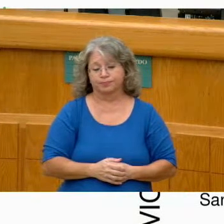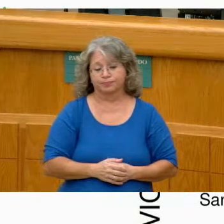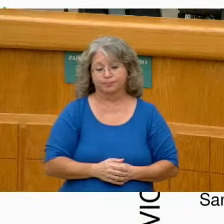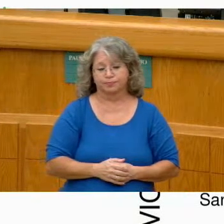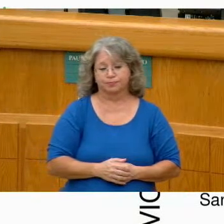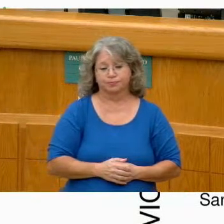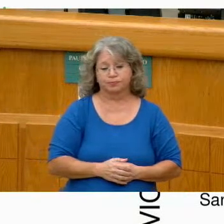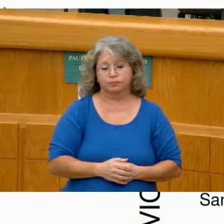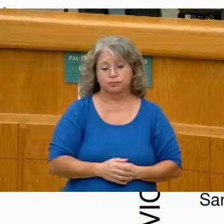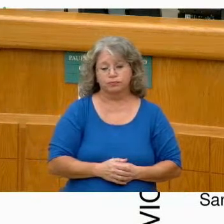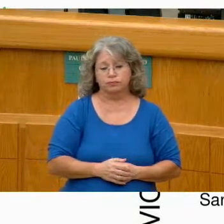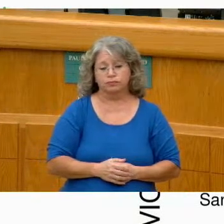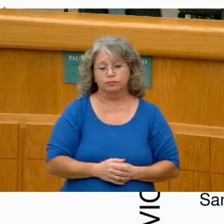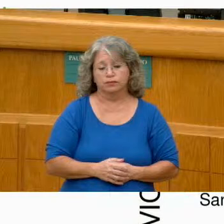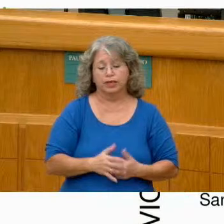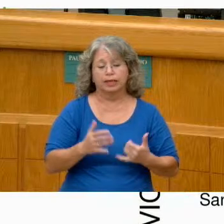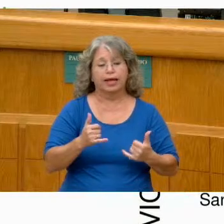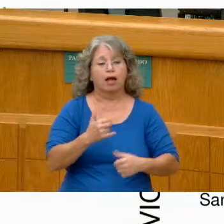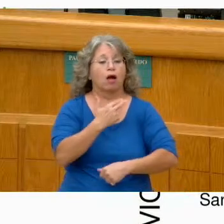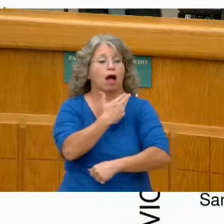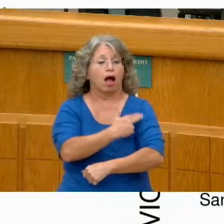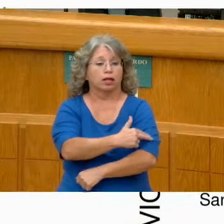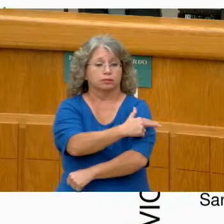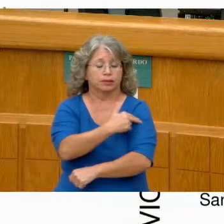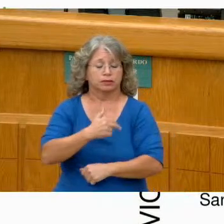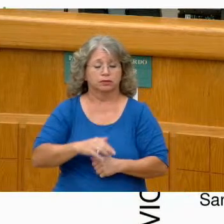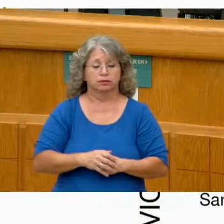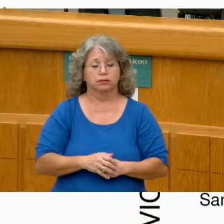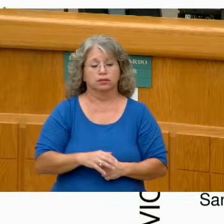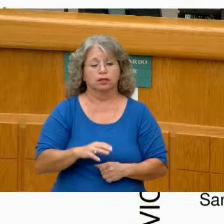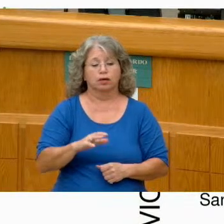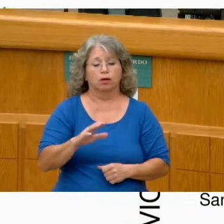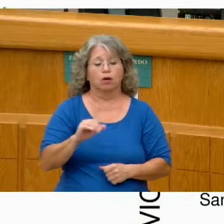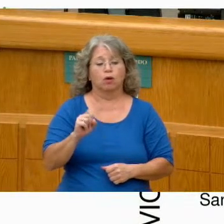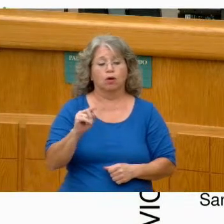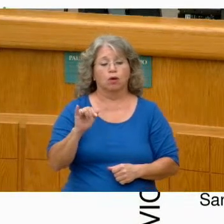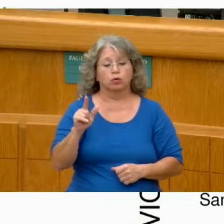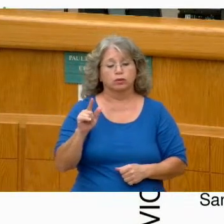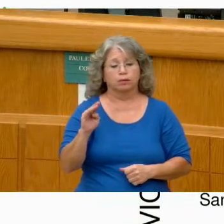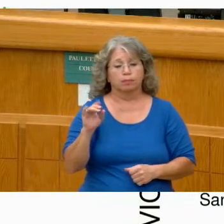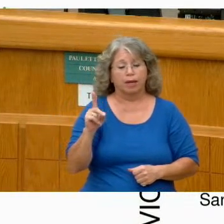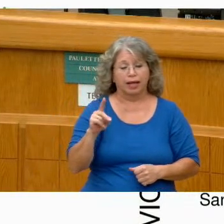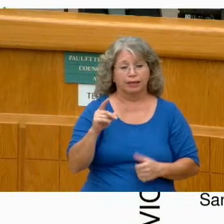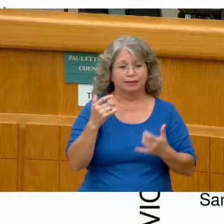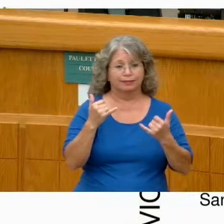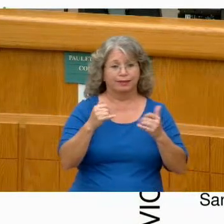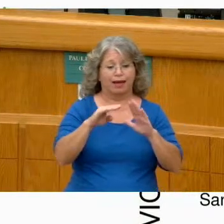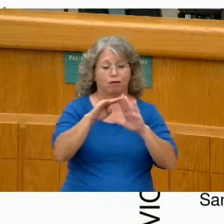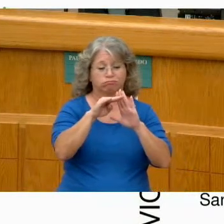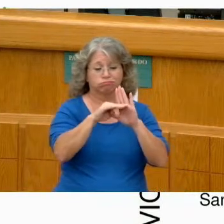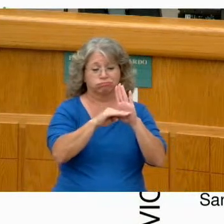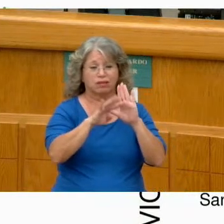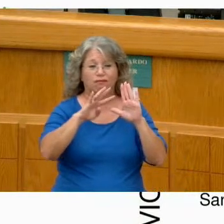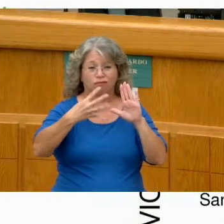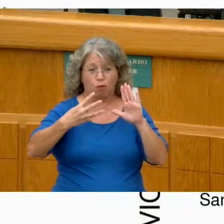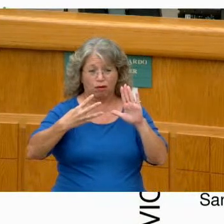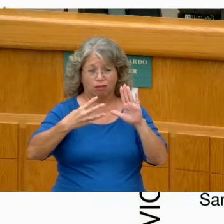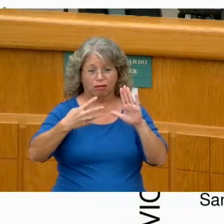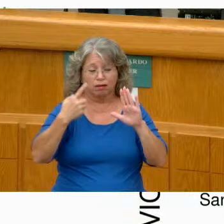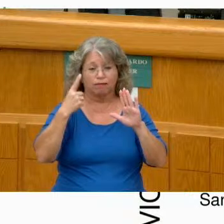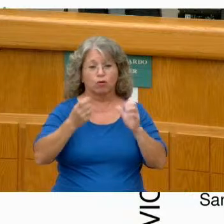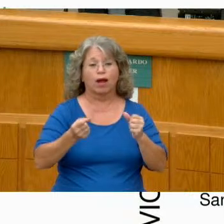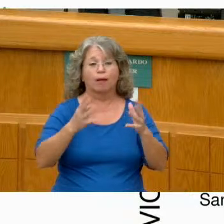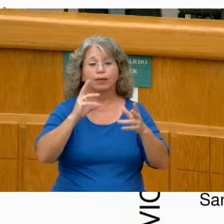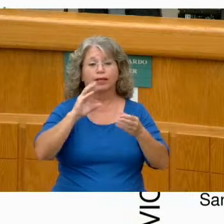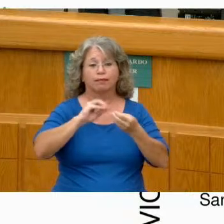on to hospitalizations, Coastal Bend is presently ranked 4th in terms of the number of people in the hospital